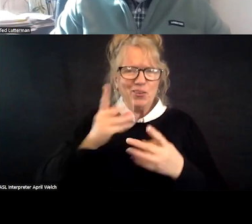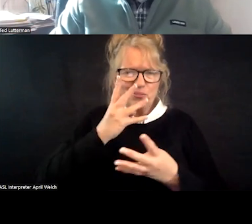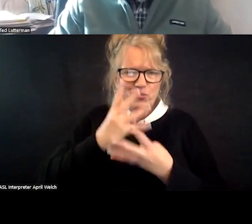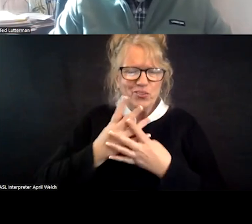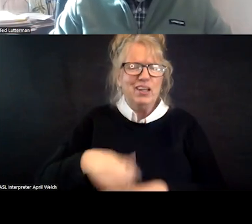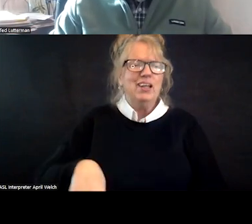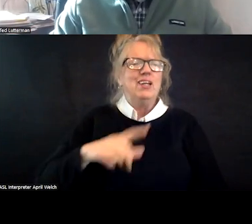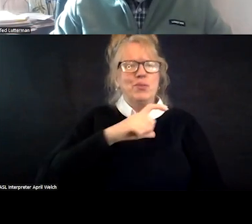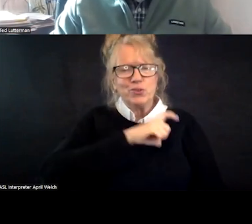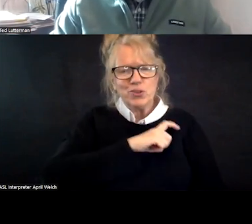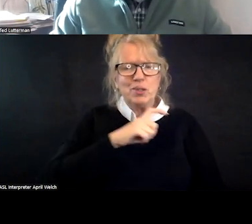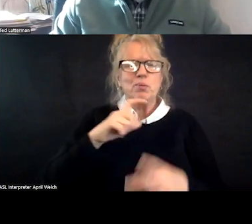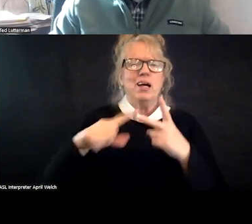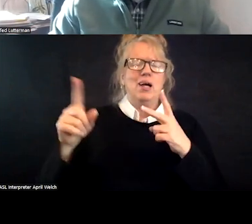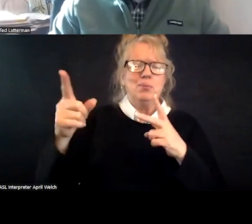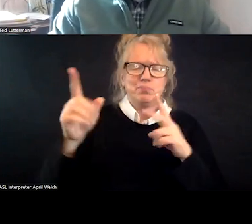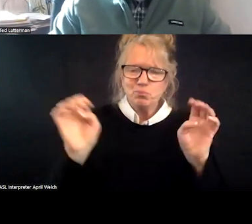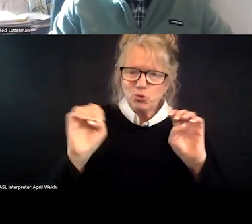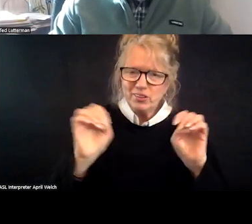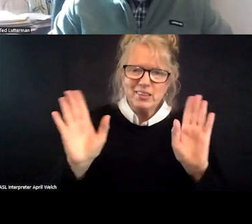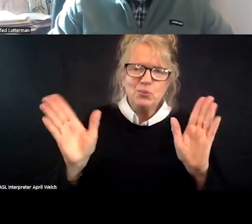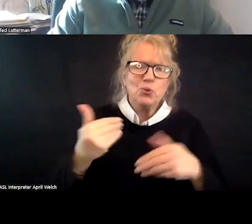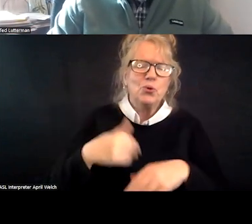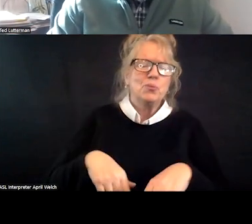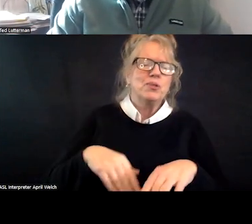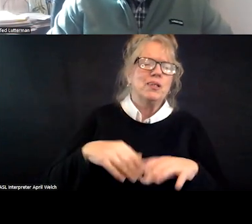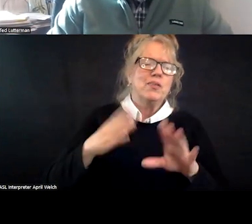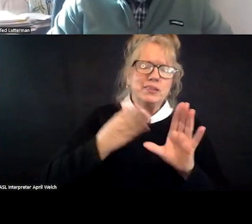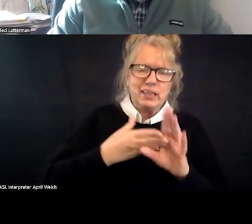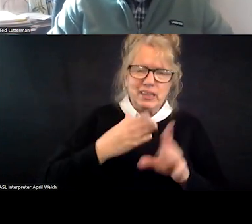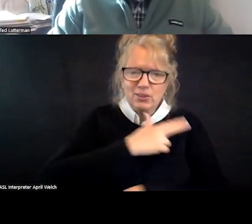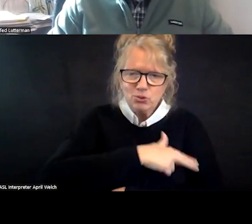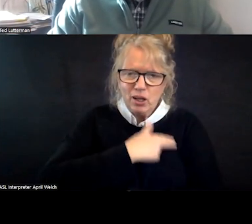emergency rooms, and out of psychiatric hospitals. If you go to the next slide,